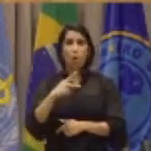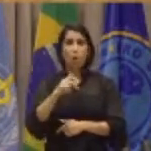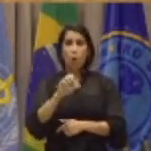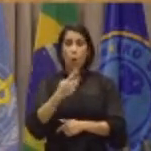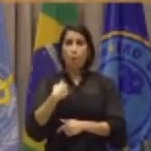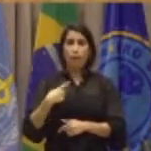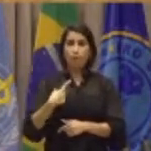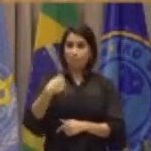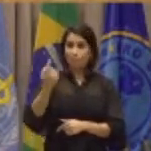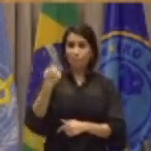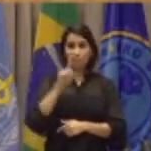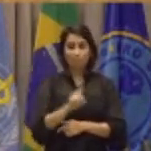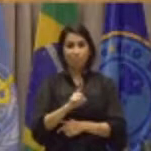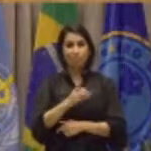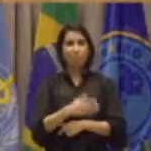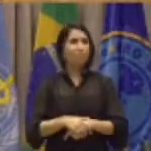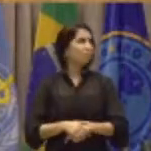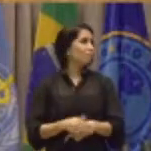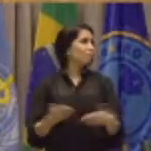WHO and PAHO